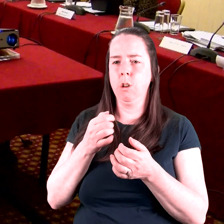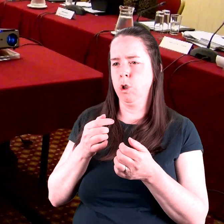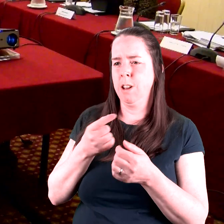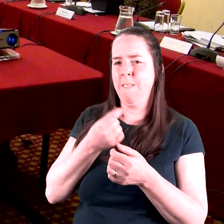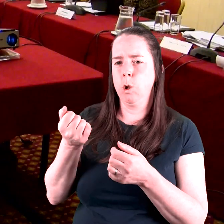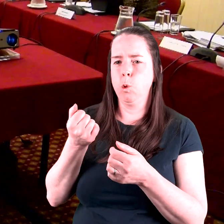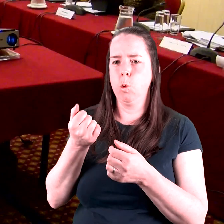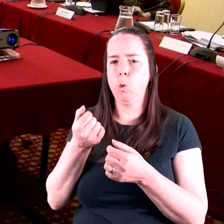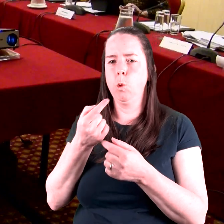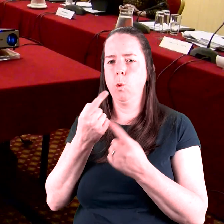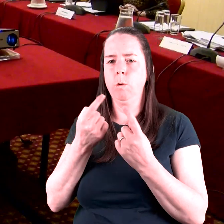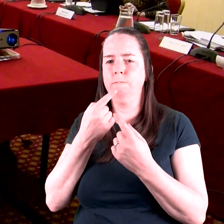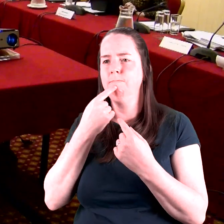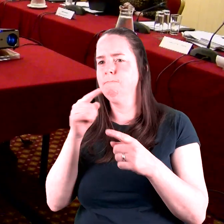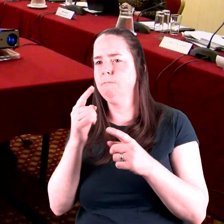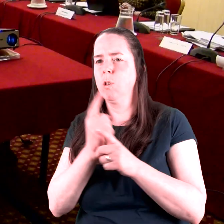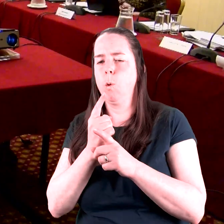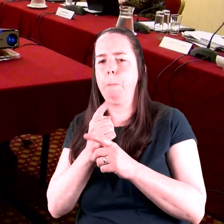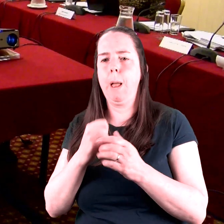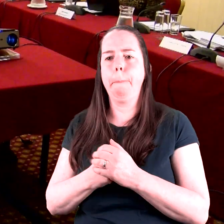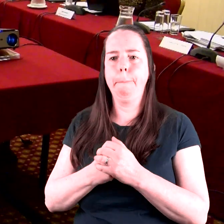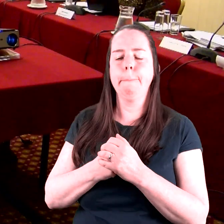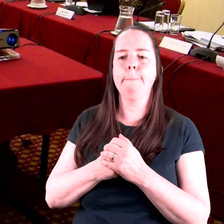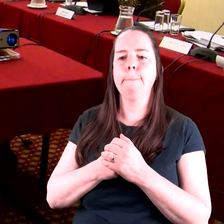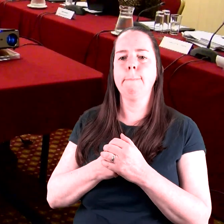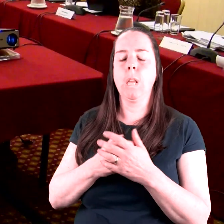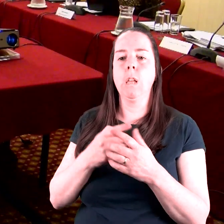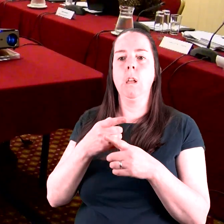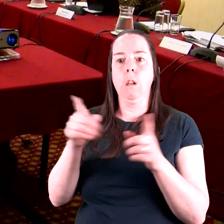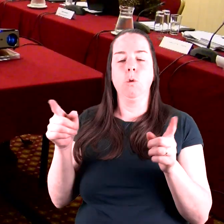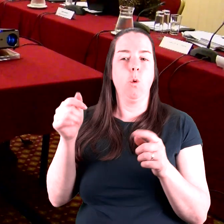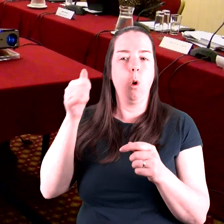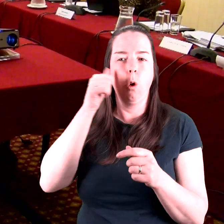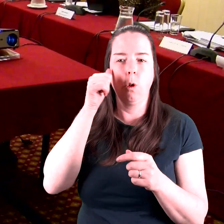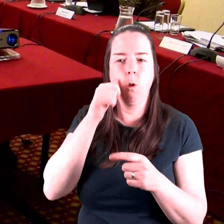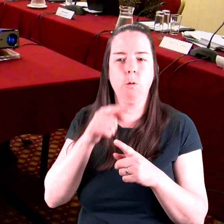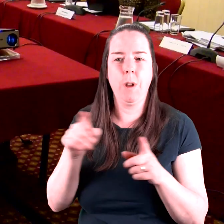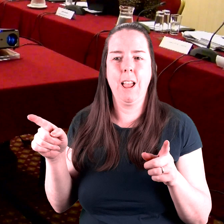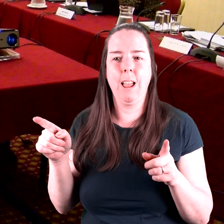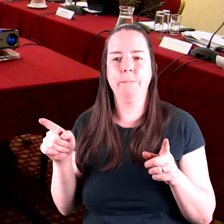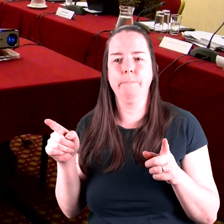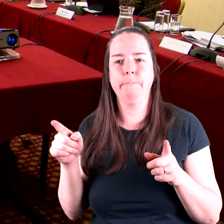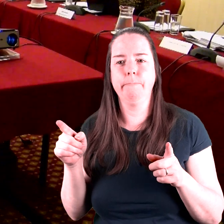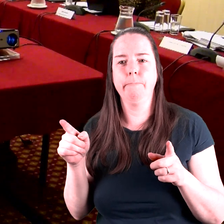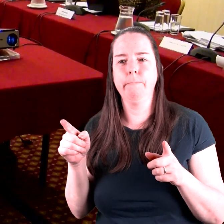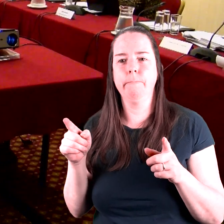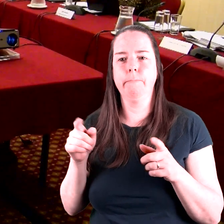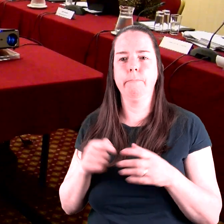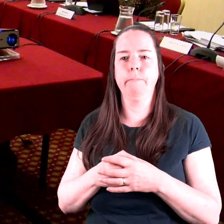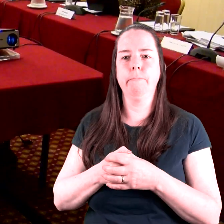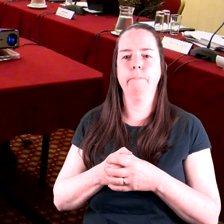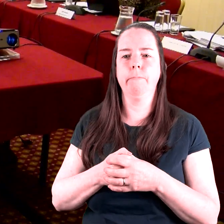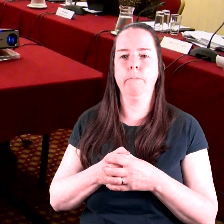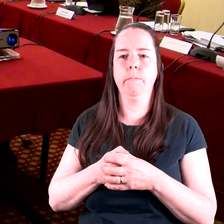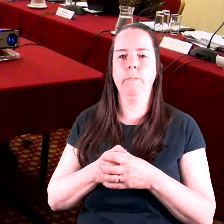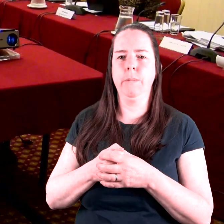out a few key points on those. So, again, as I'm sure you're all aware, there